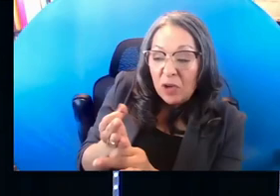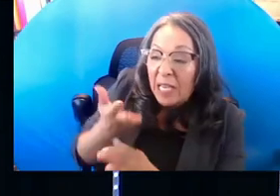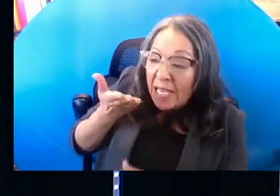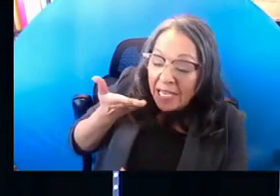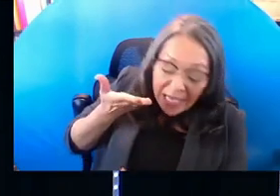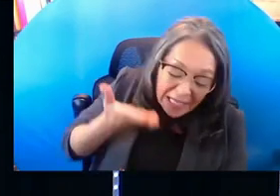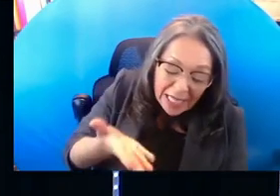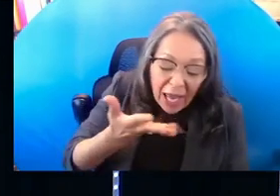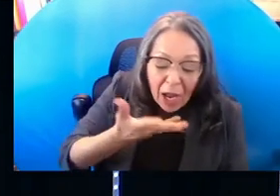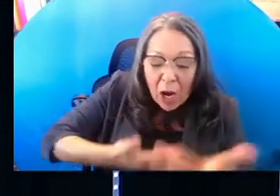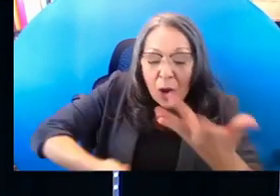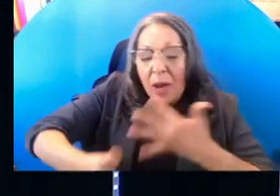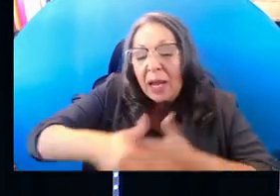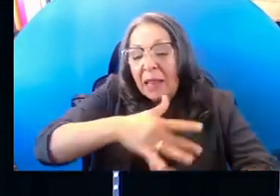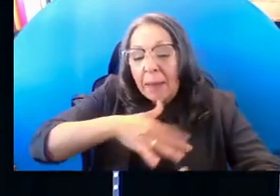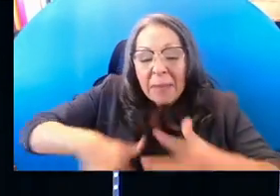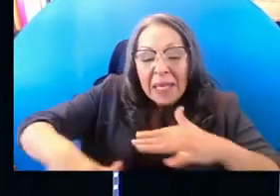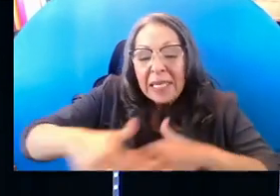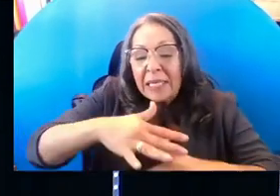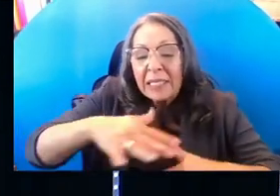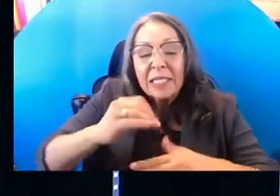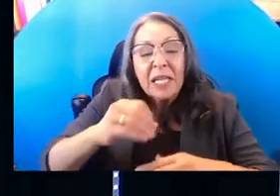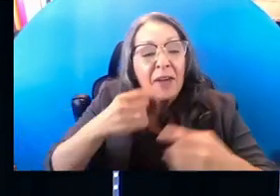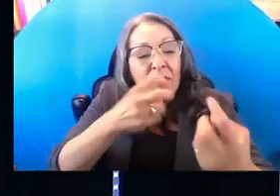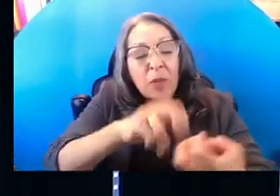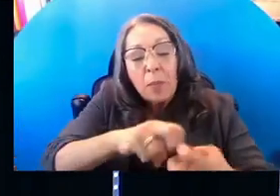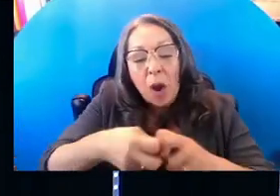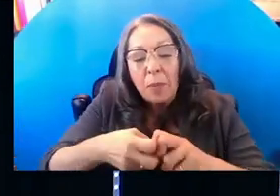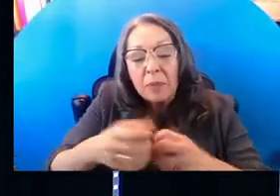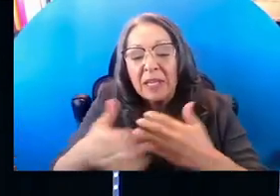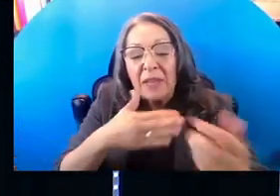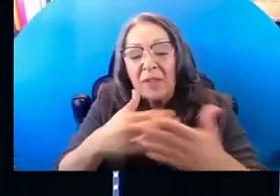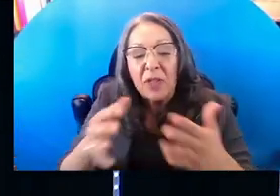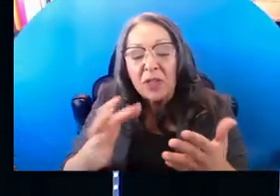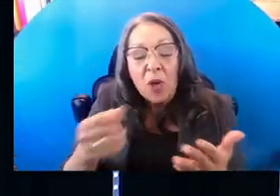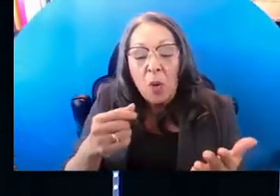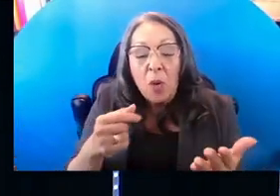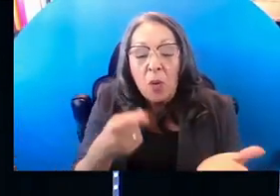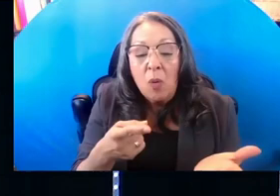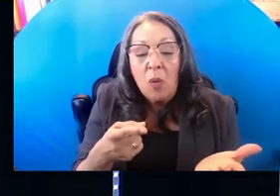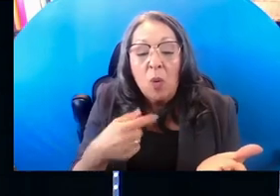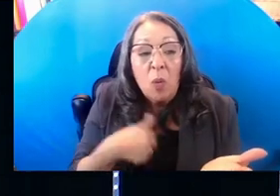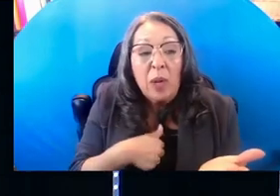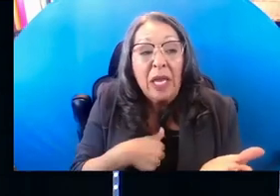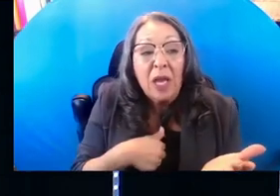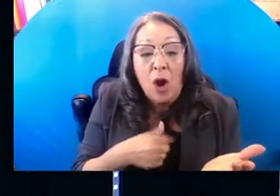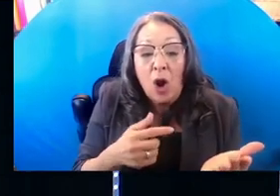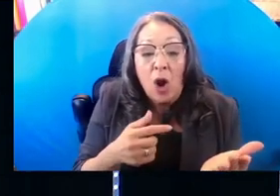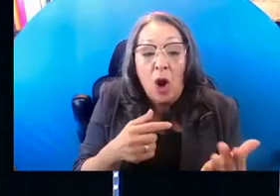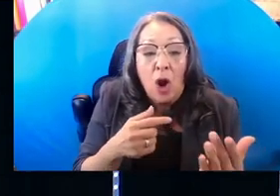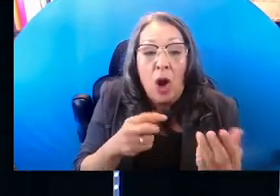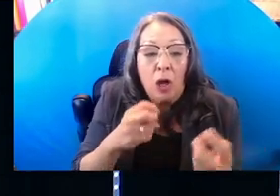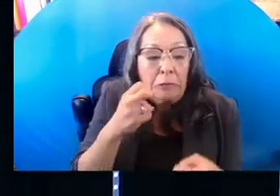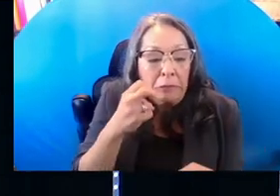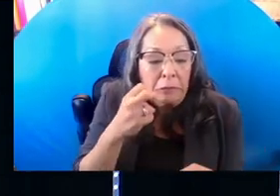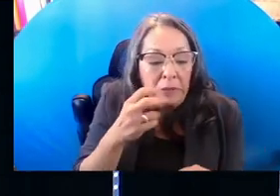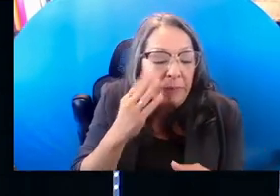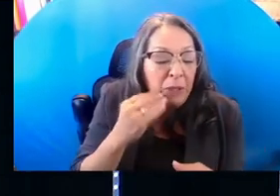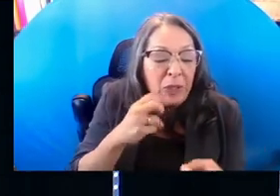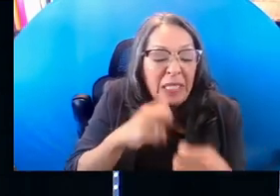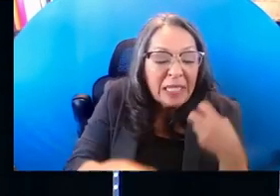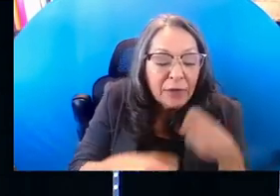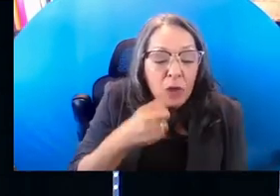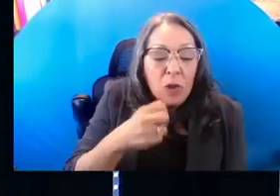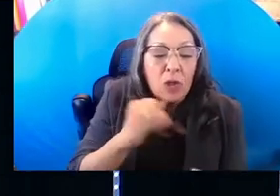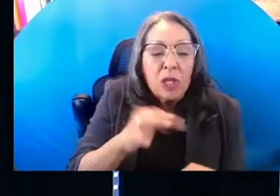our trials with us. And even when temptation comes, he's like, hey, I'm here. I'm still here. I'm not just there when things are rough and it's not your fault. Like when